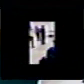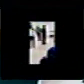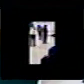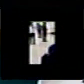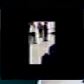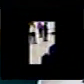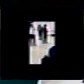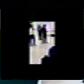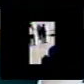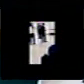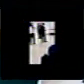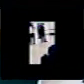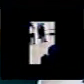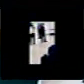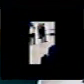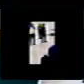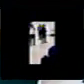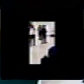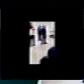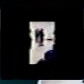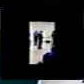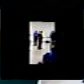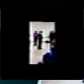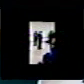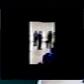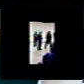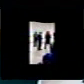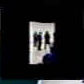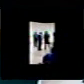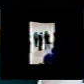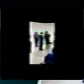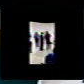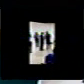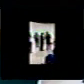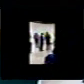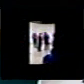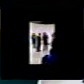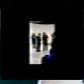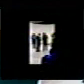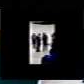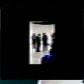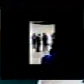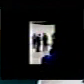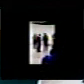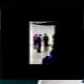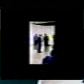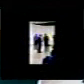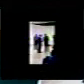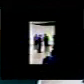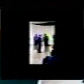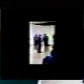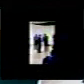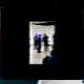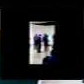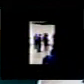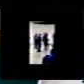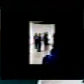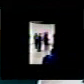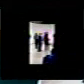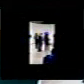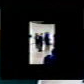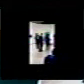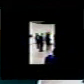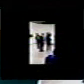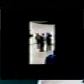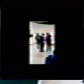down that arrow before it gets to you in the mighty name of Jesus. Above all, taking the shield of faith, wherewith ye shall be